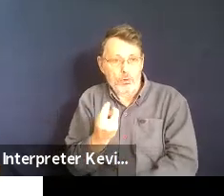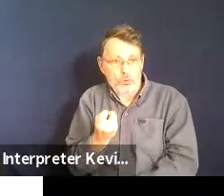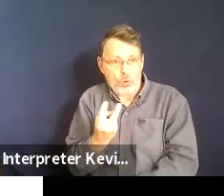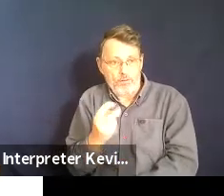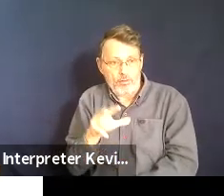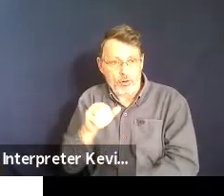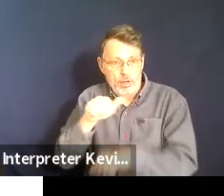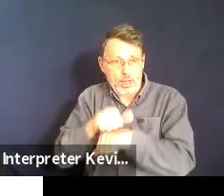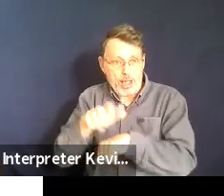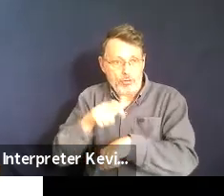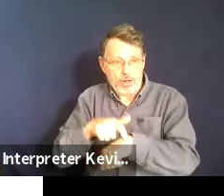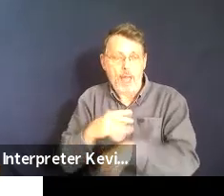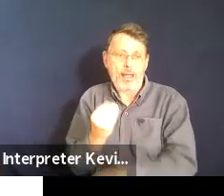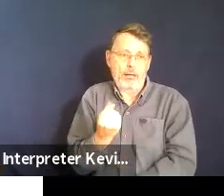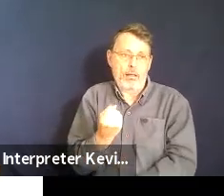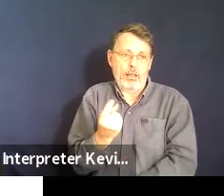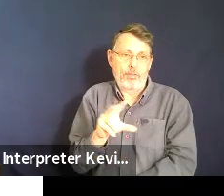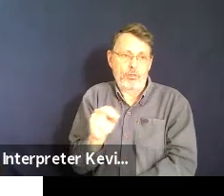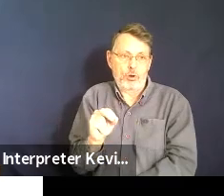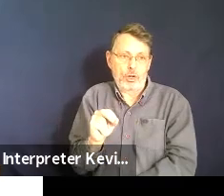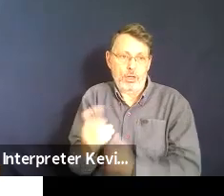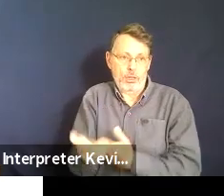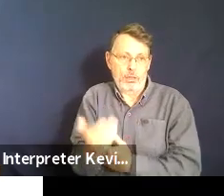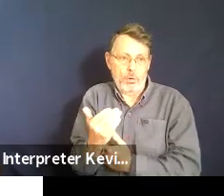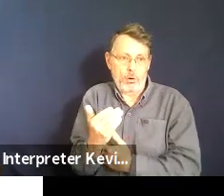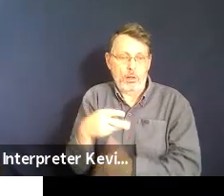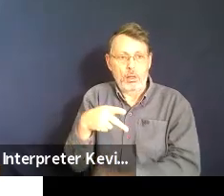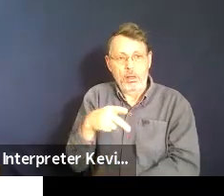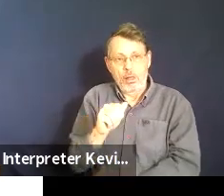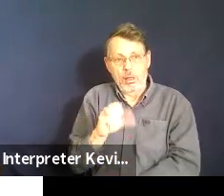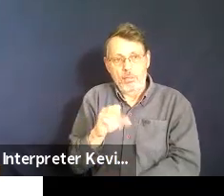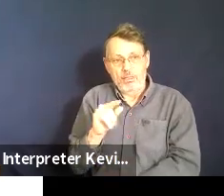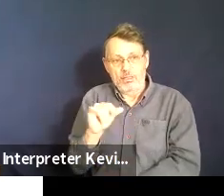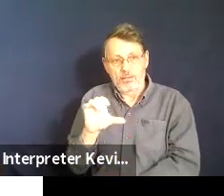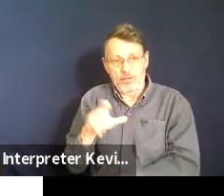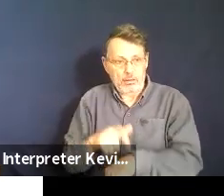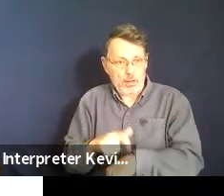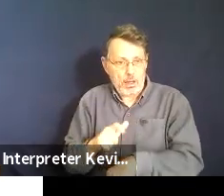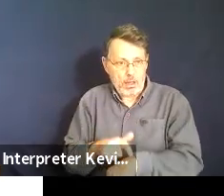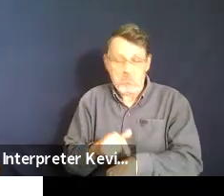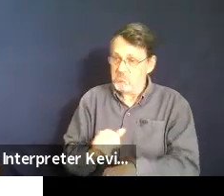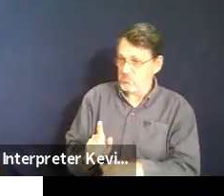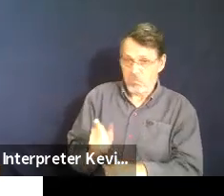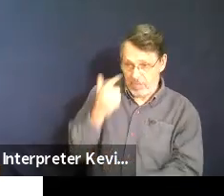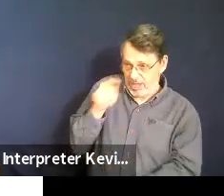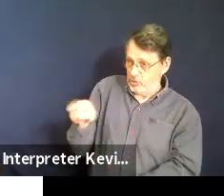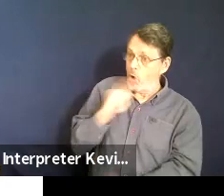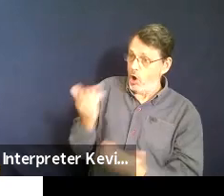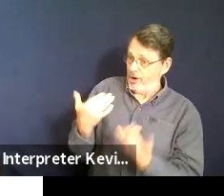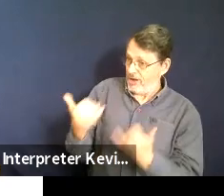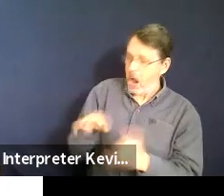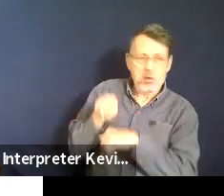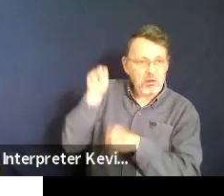Mountain, and 11:30 a.m. Pacific time. By being here, you are on the list to receive notices for